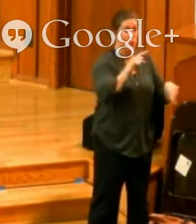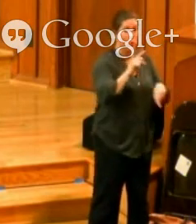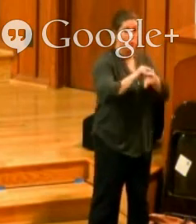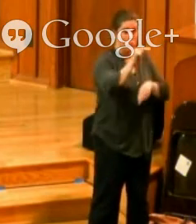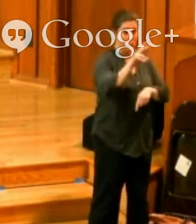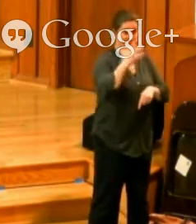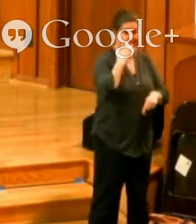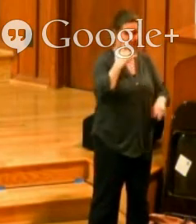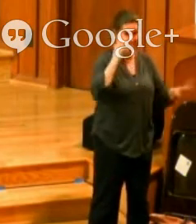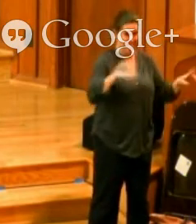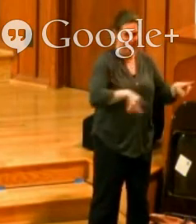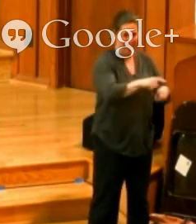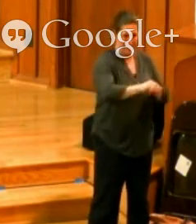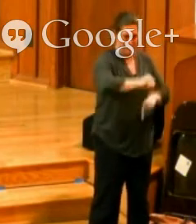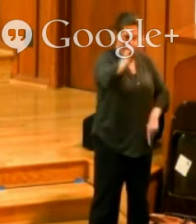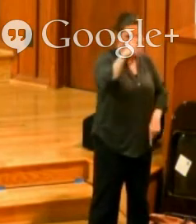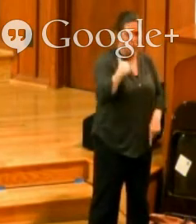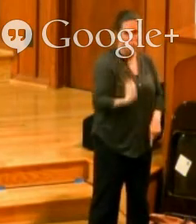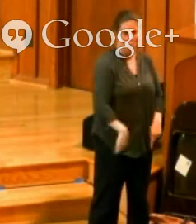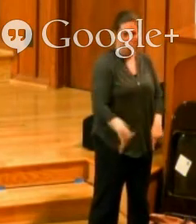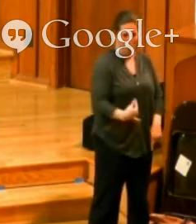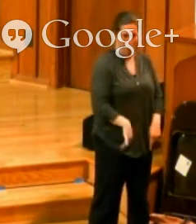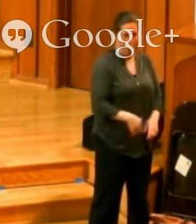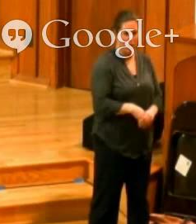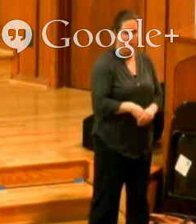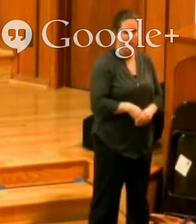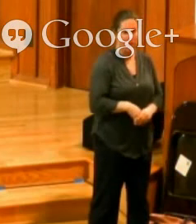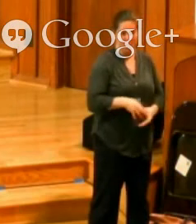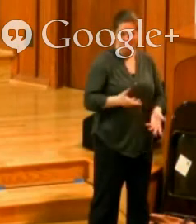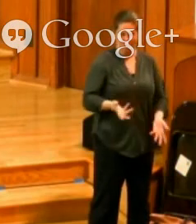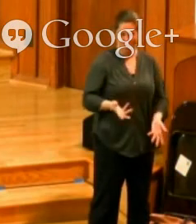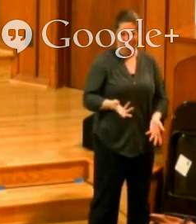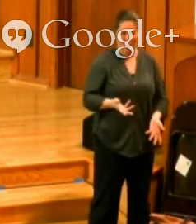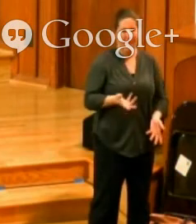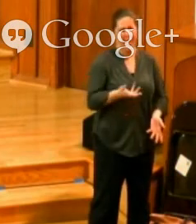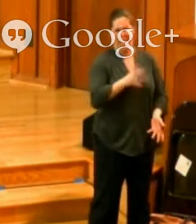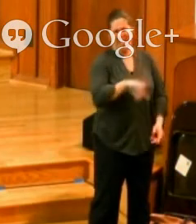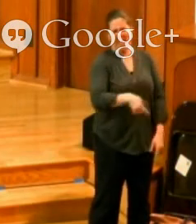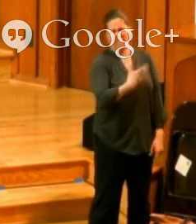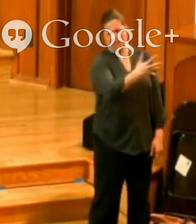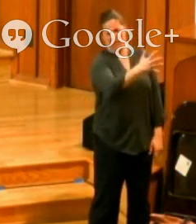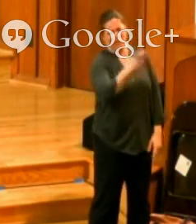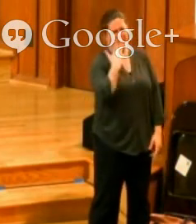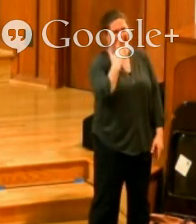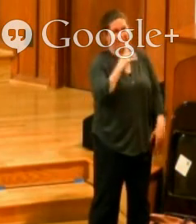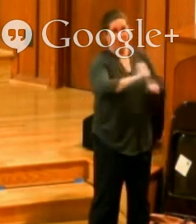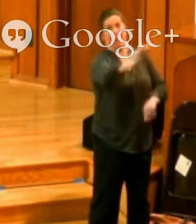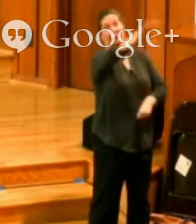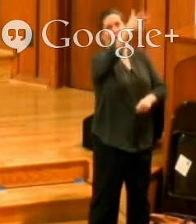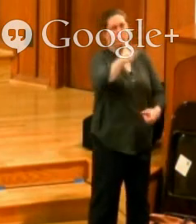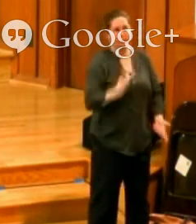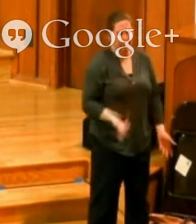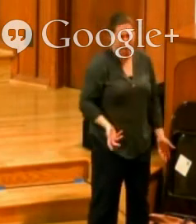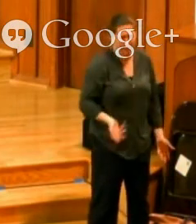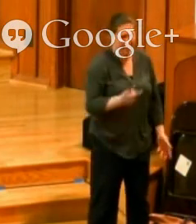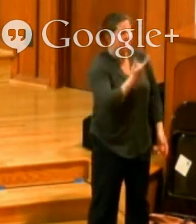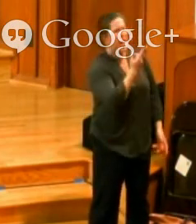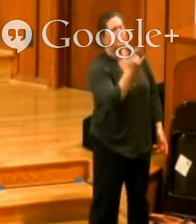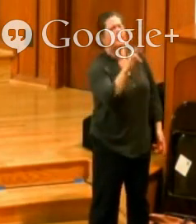I saw mountains, and I said, whoa, those things are... And some people, oh, you didn't see mountains, you saw hills. Okay, fine, but it's bigger than anything I've ever